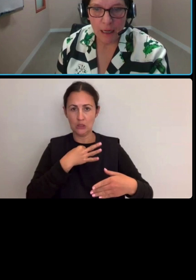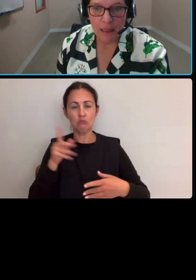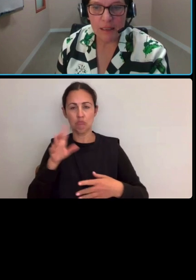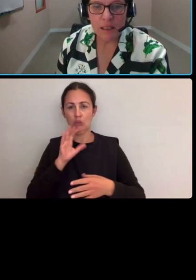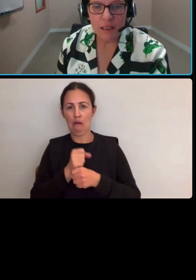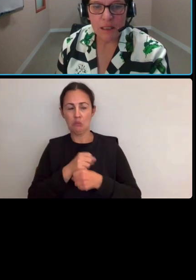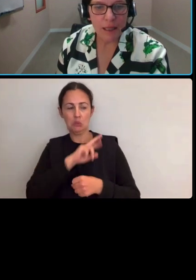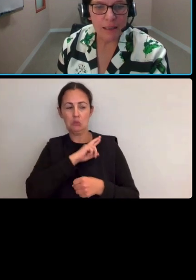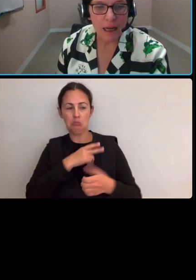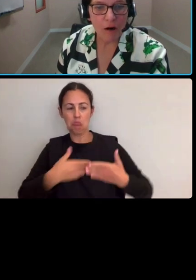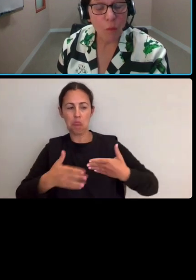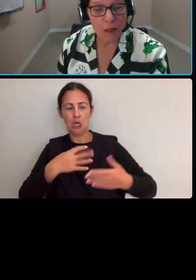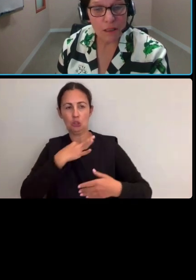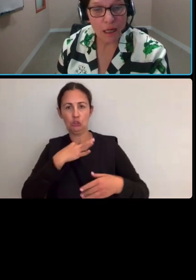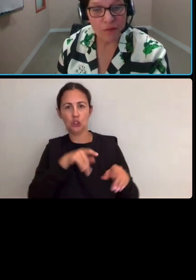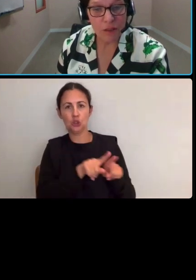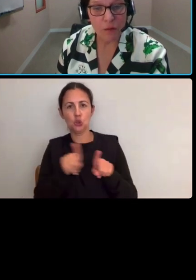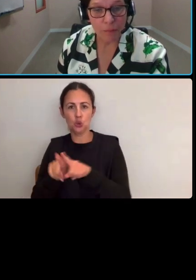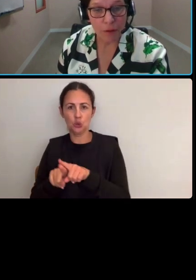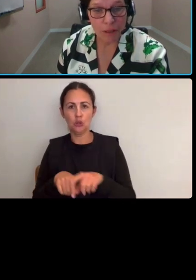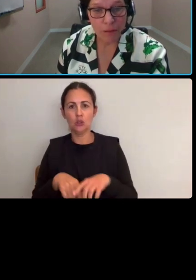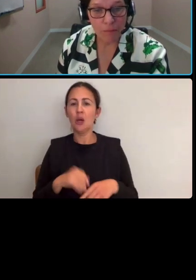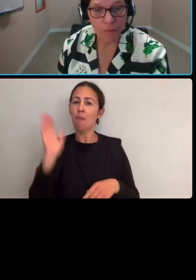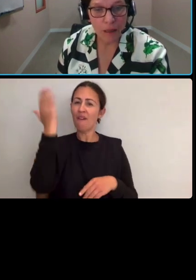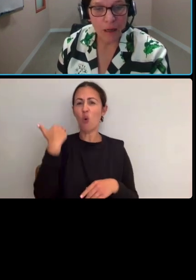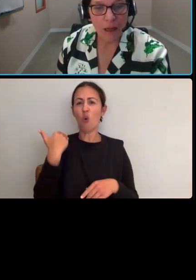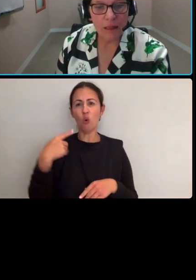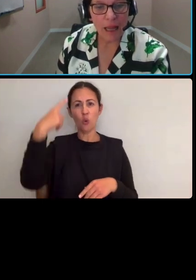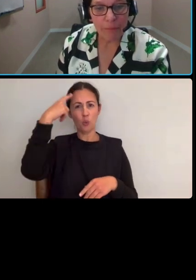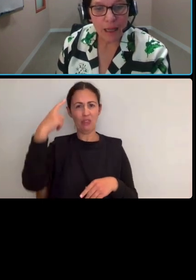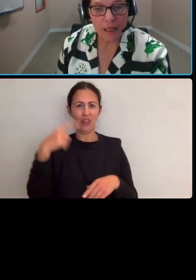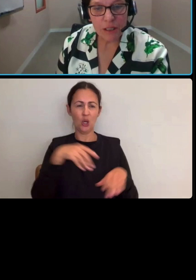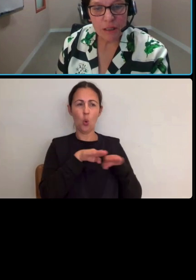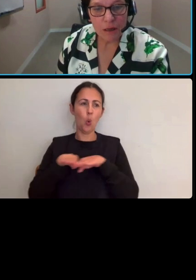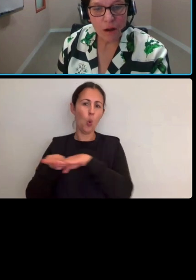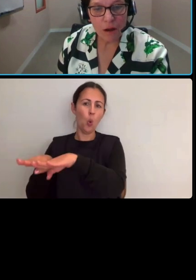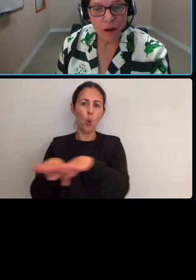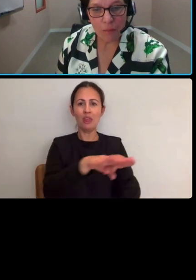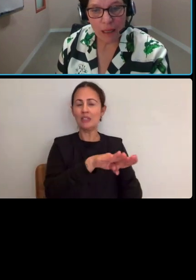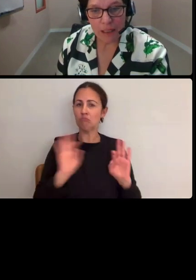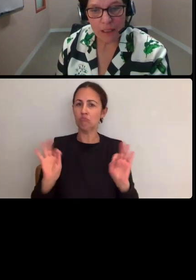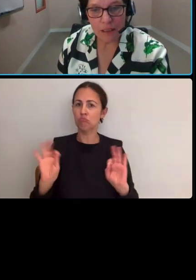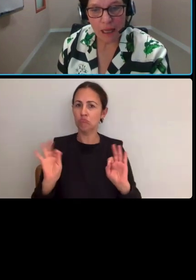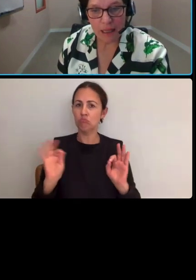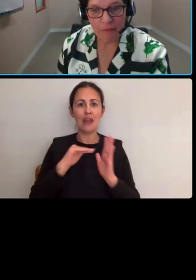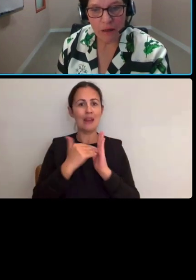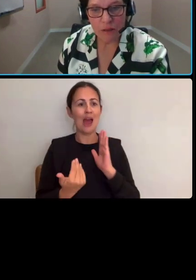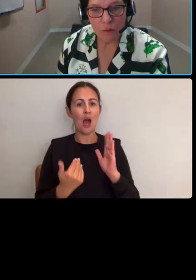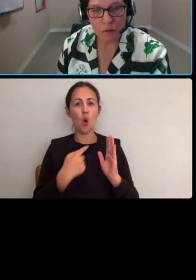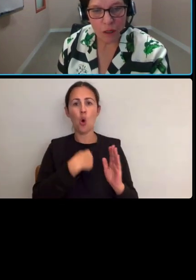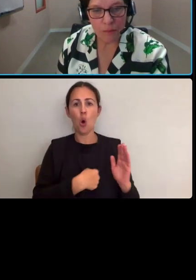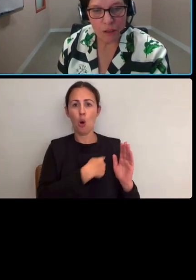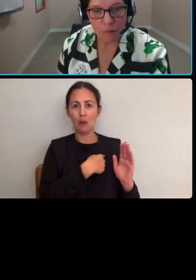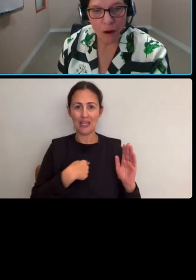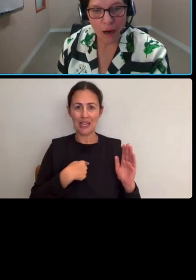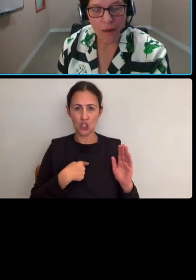addressed. This is to replace the current one-size-fits-all approach. The application of obligations and the evidence